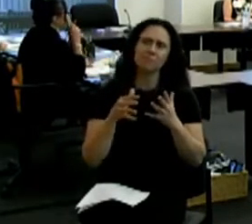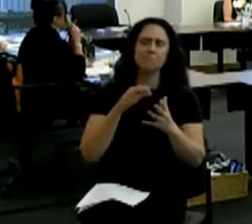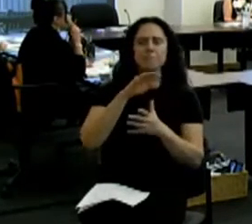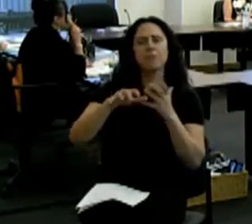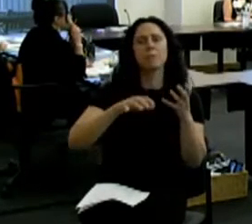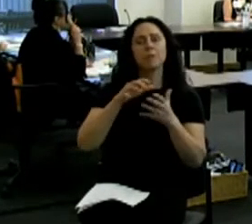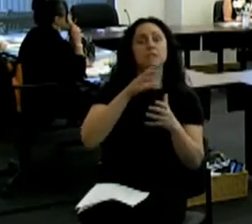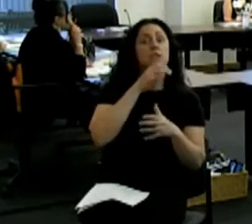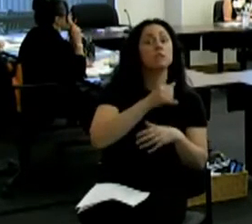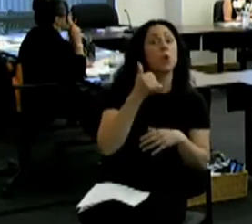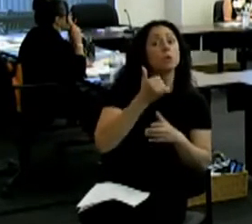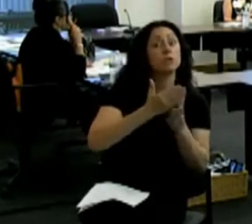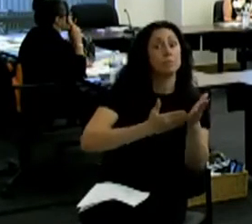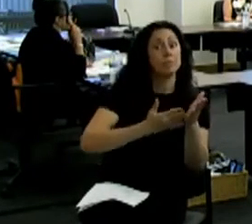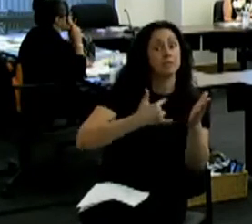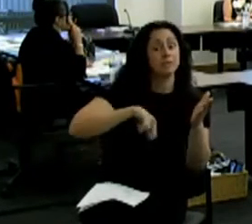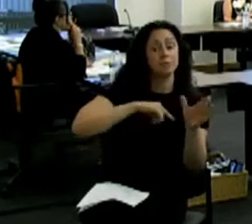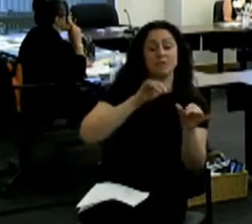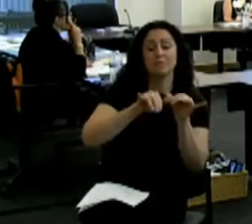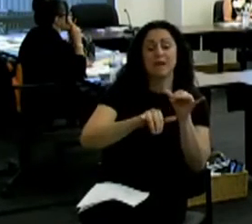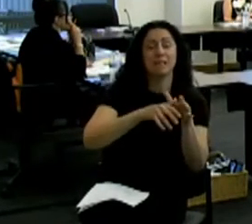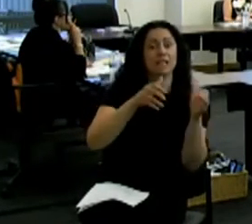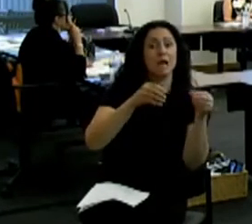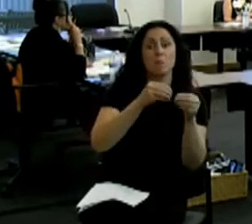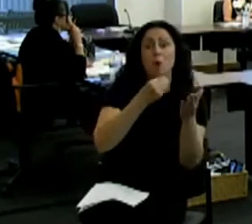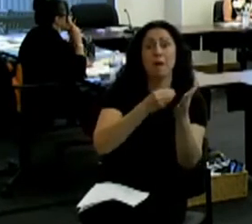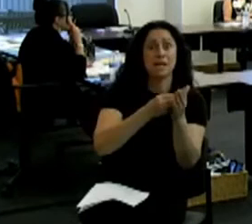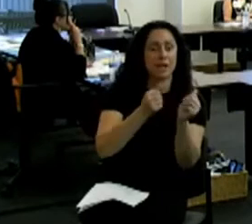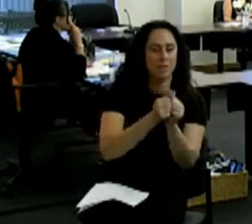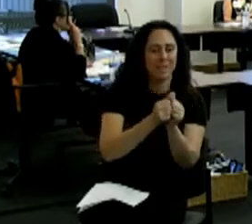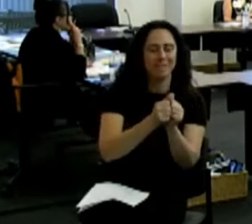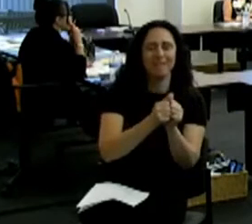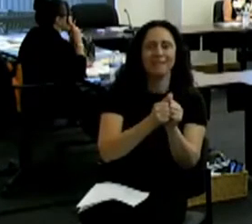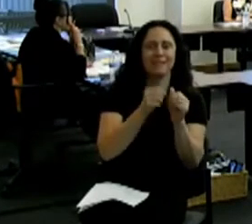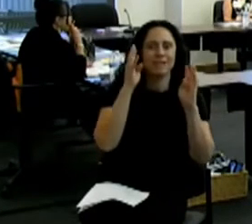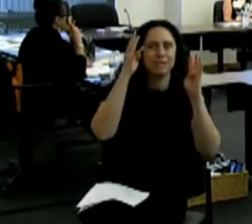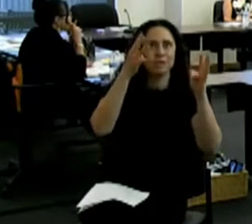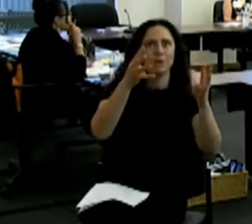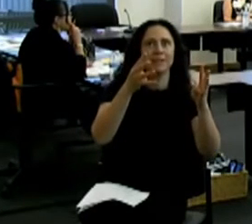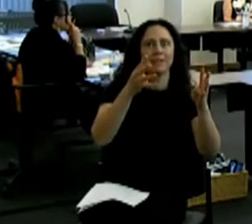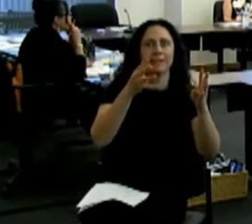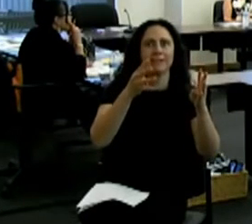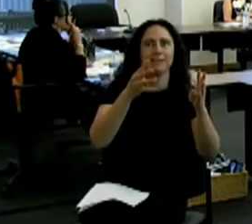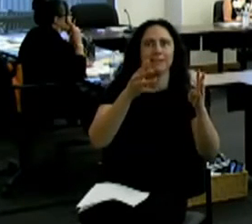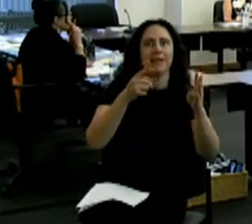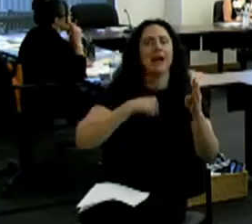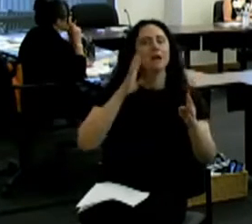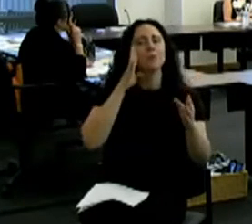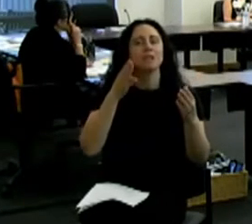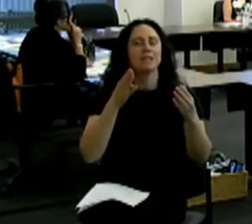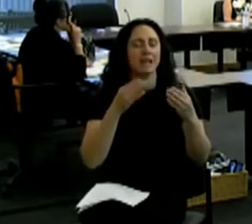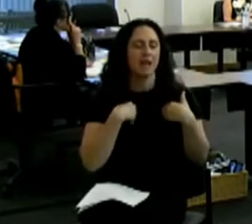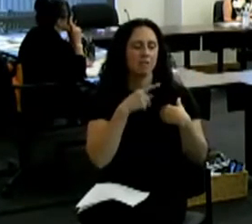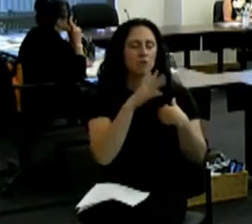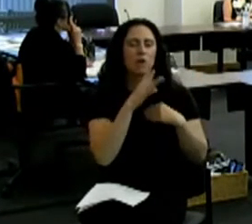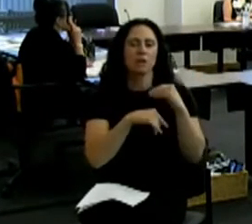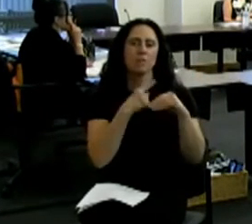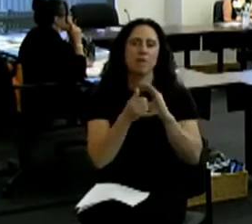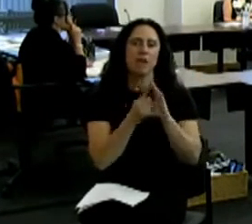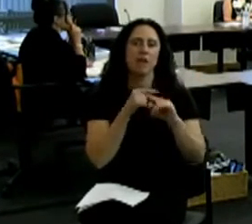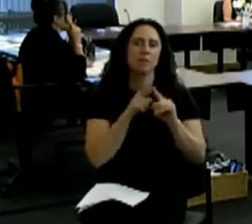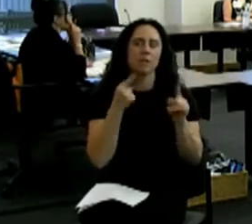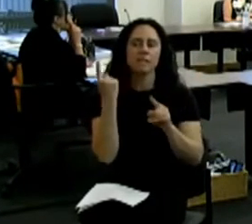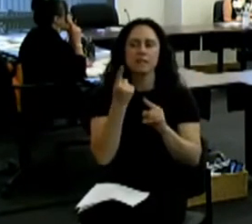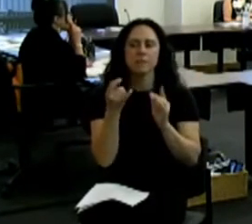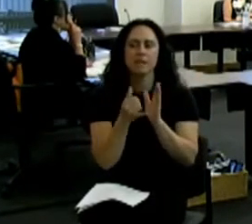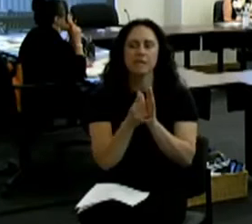mix of older pieces that we used to spend a lot more money on to create this slick piece. So I'll have her speak to that. But it's